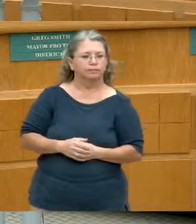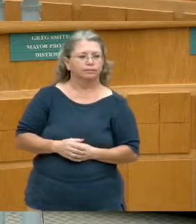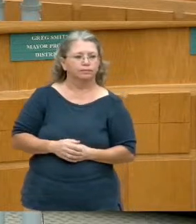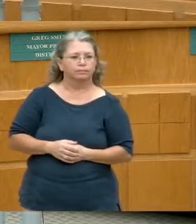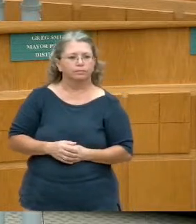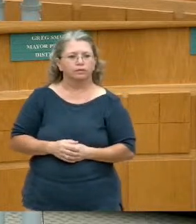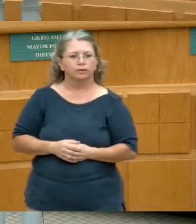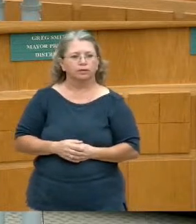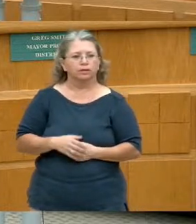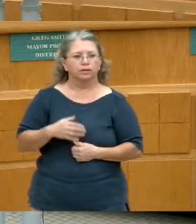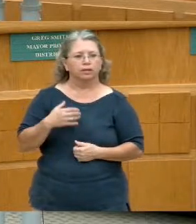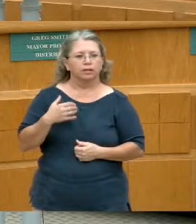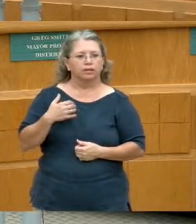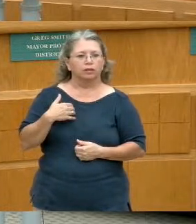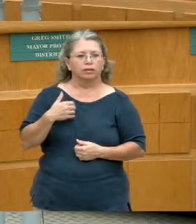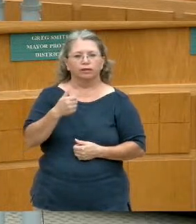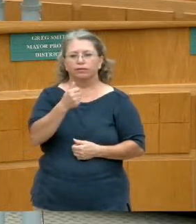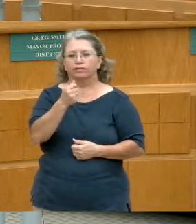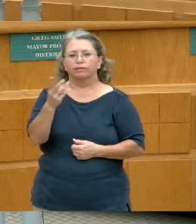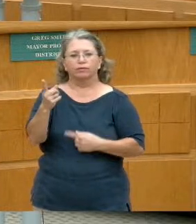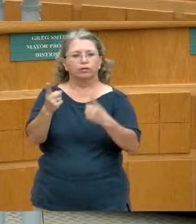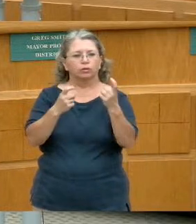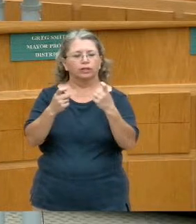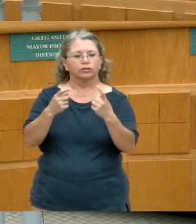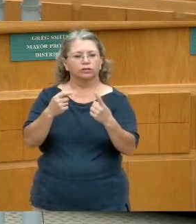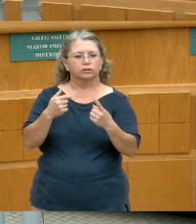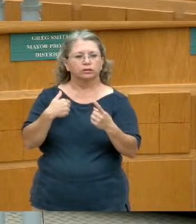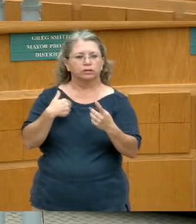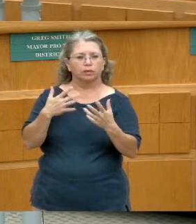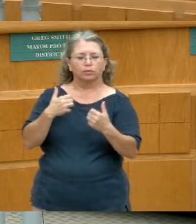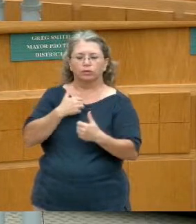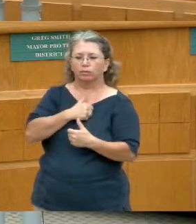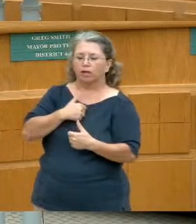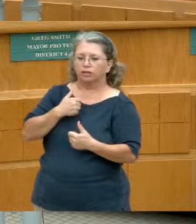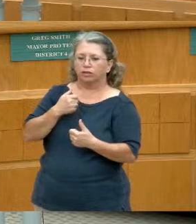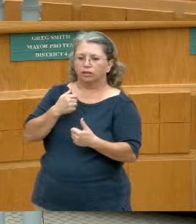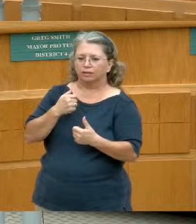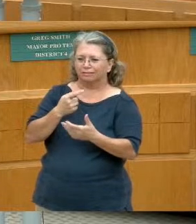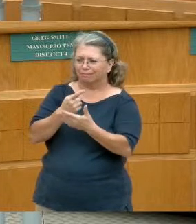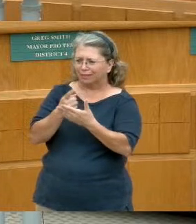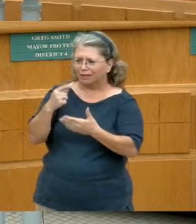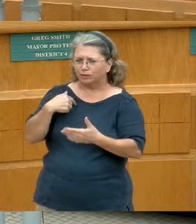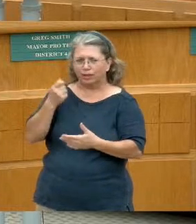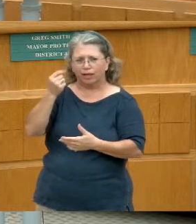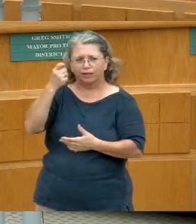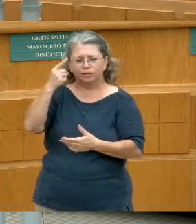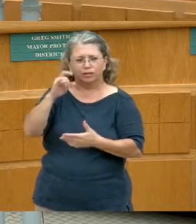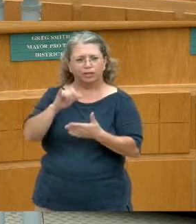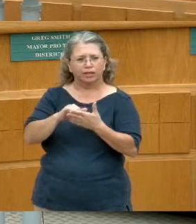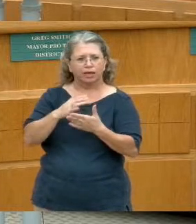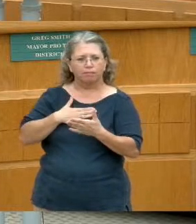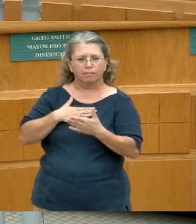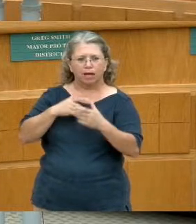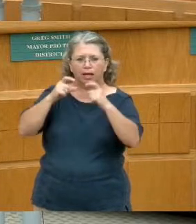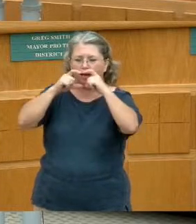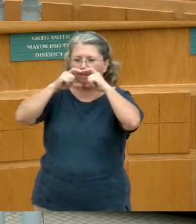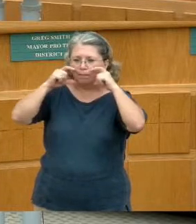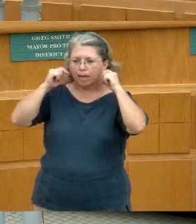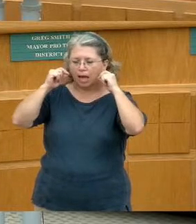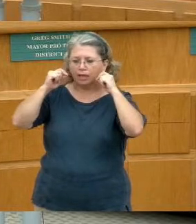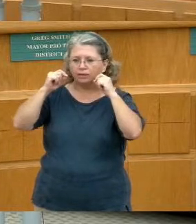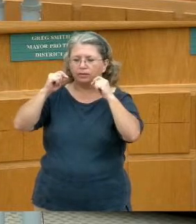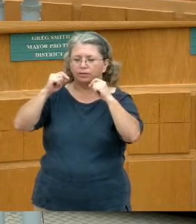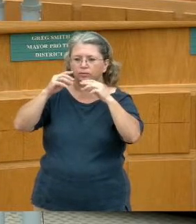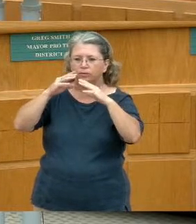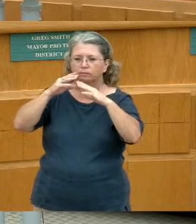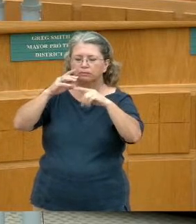We have a few questions, and I have to apologize from last week. I understand that my mask was muting some